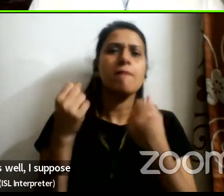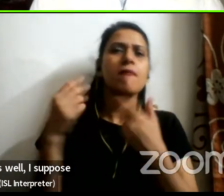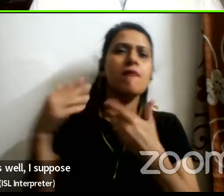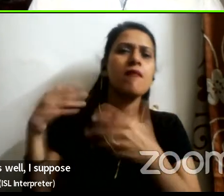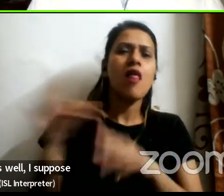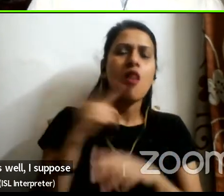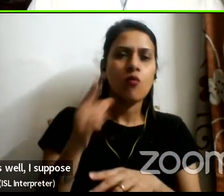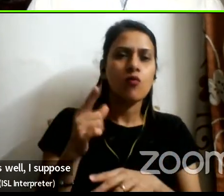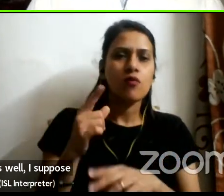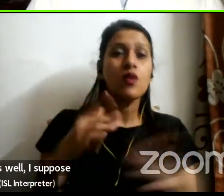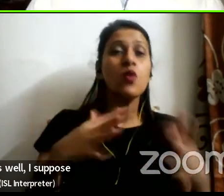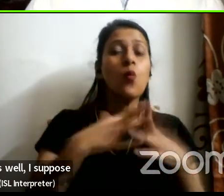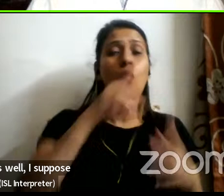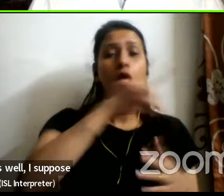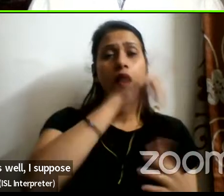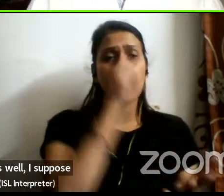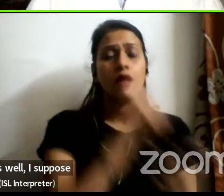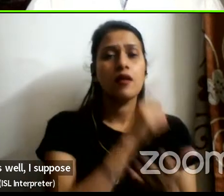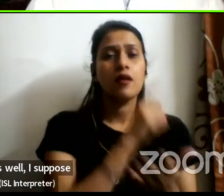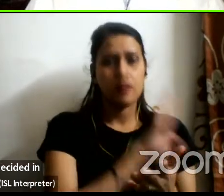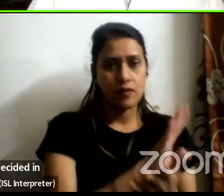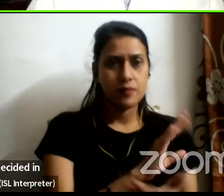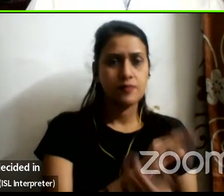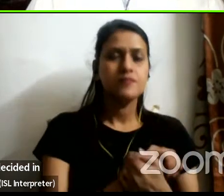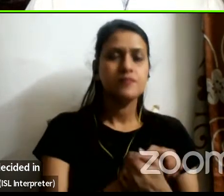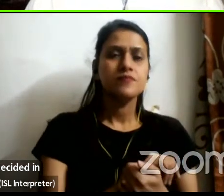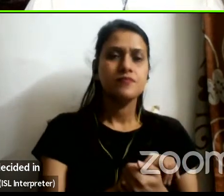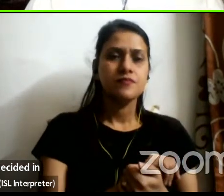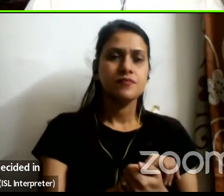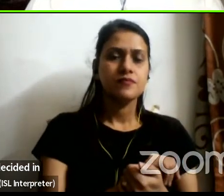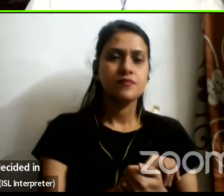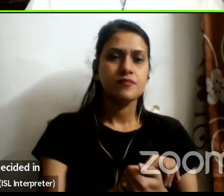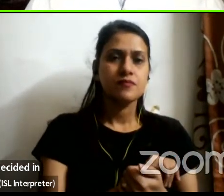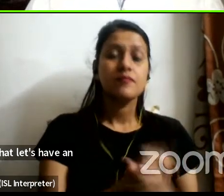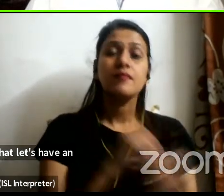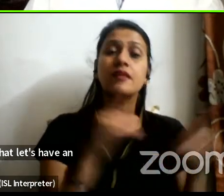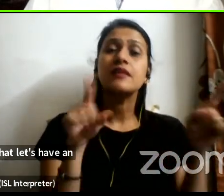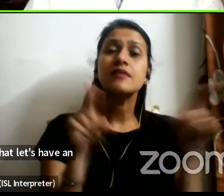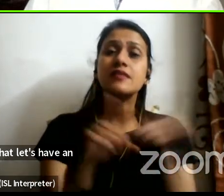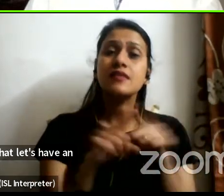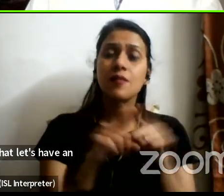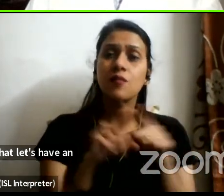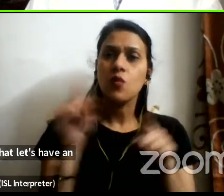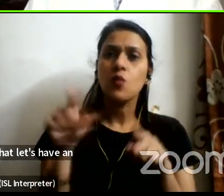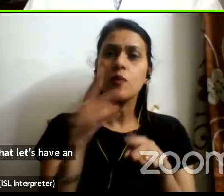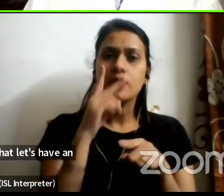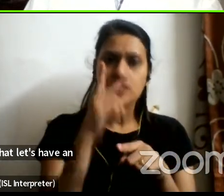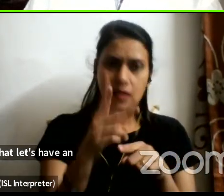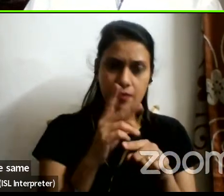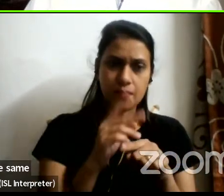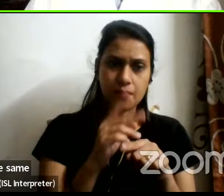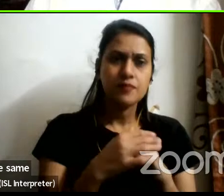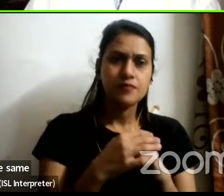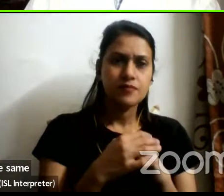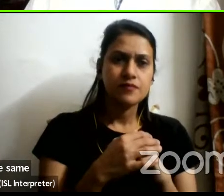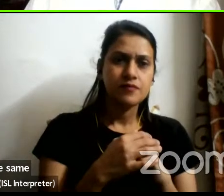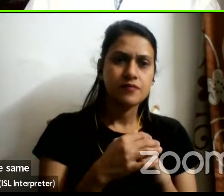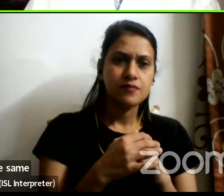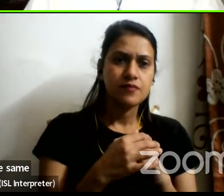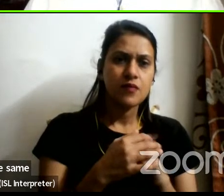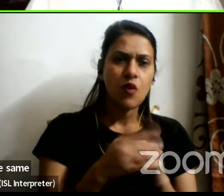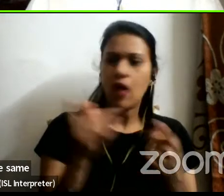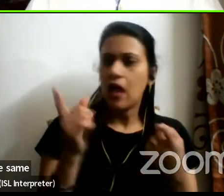US decided in 1890 that let's have an agency, perhaps, right? Similarly, you took the same route, and therefore we are in a